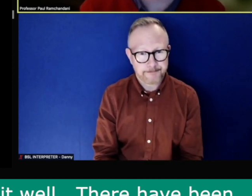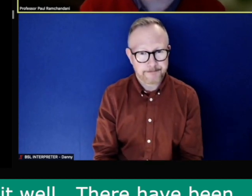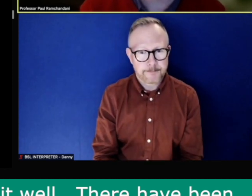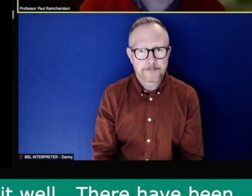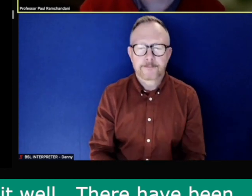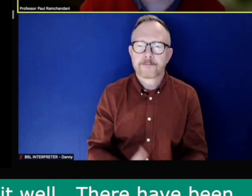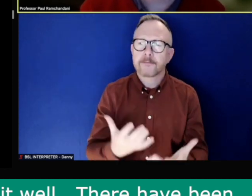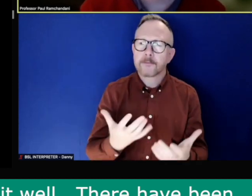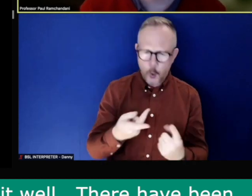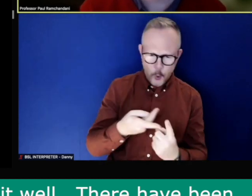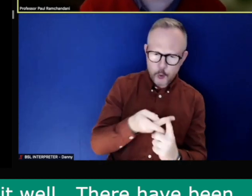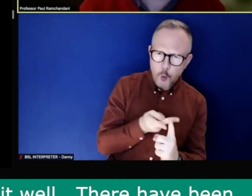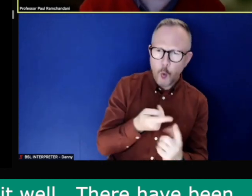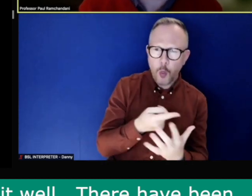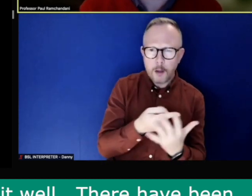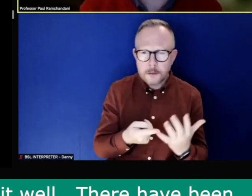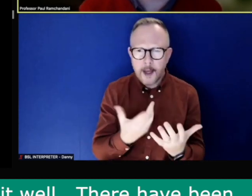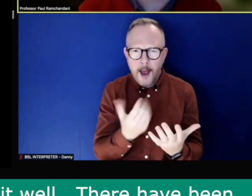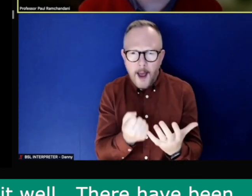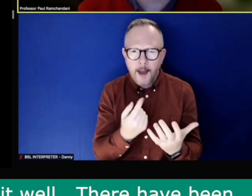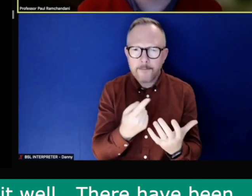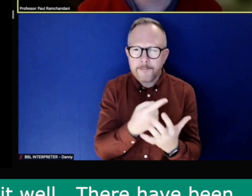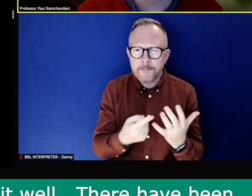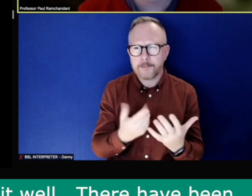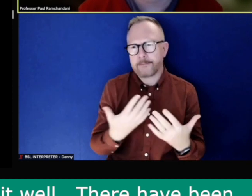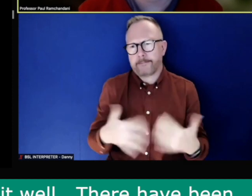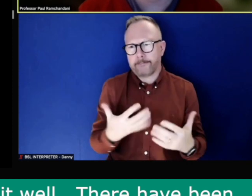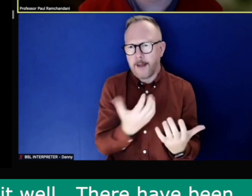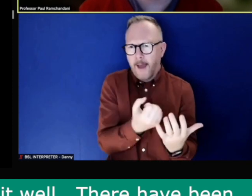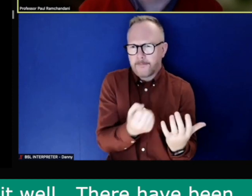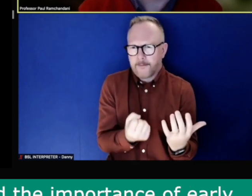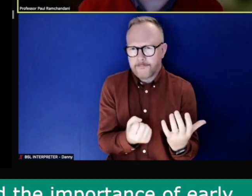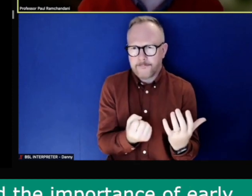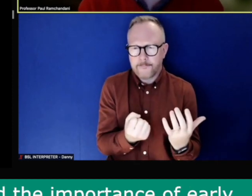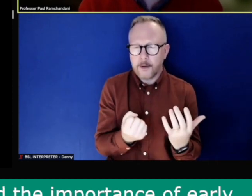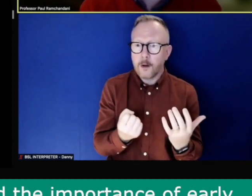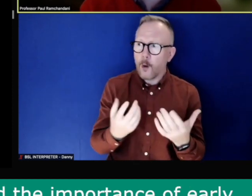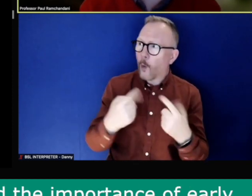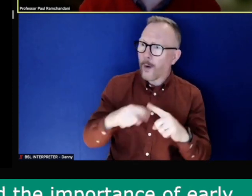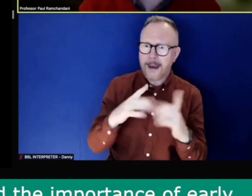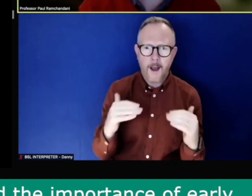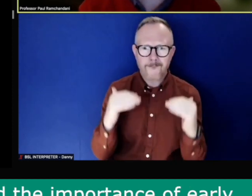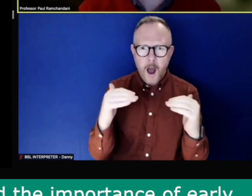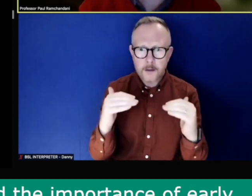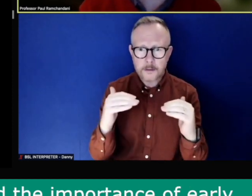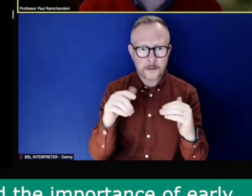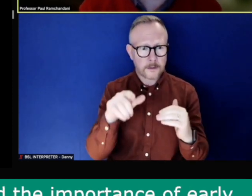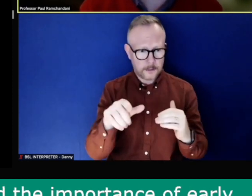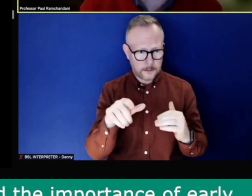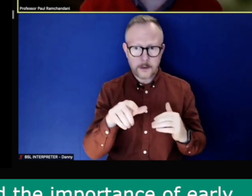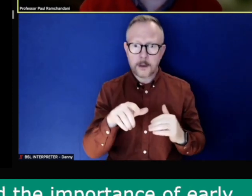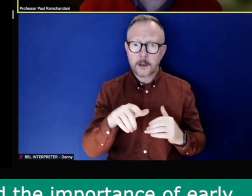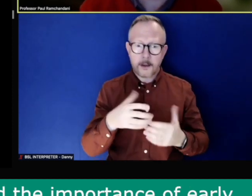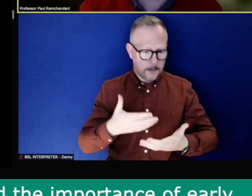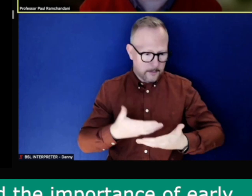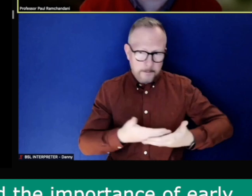to do it well. There have been real advances, and I certainly don't want to downplay them. Our understanding of early infant development and the importance